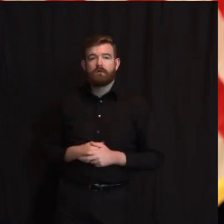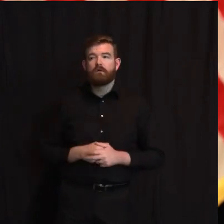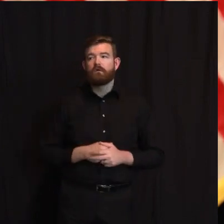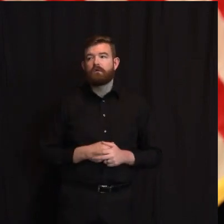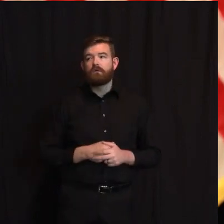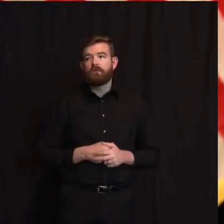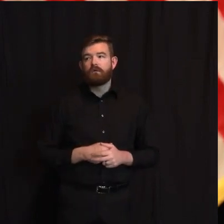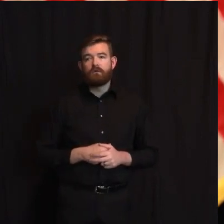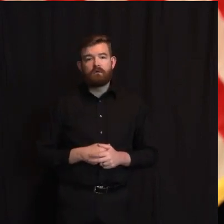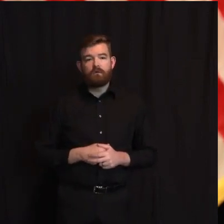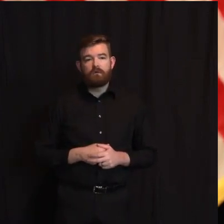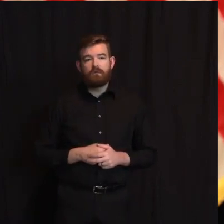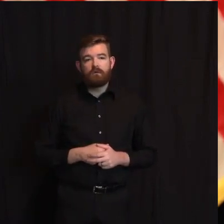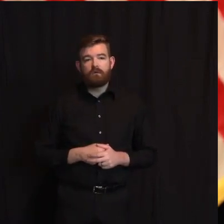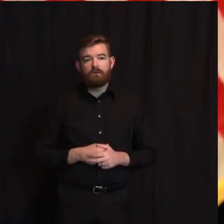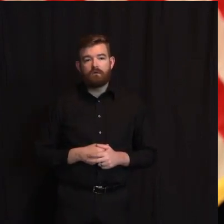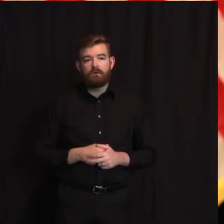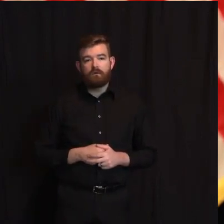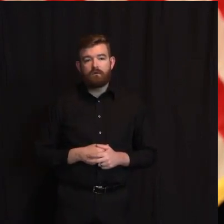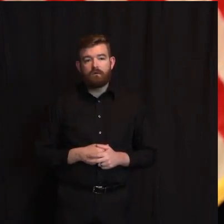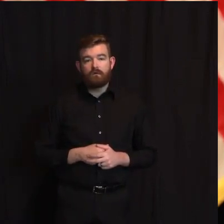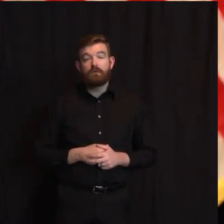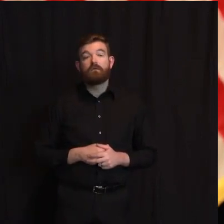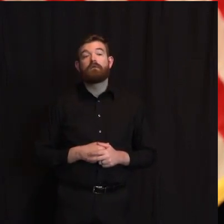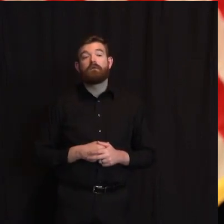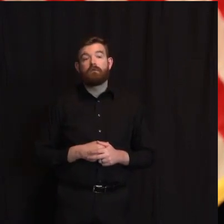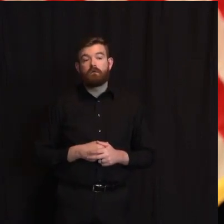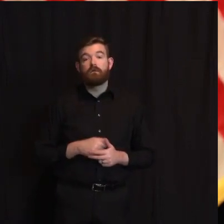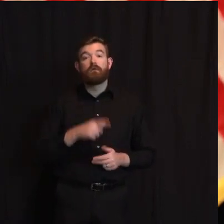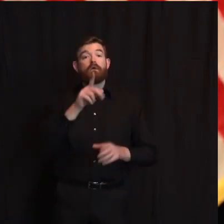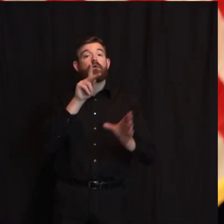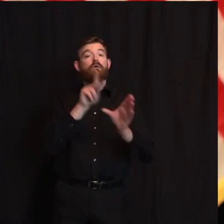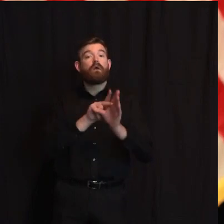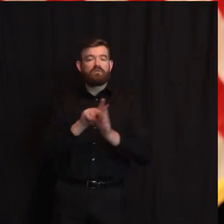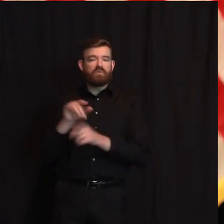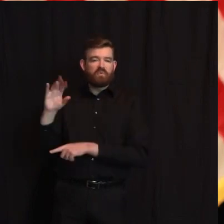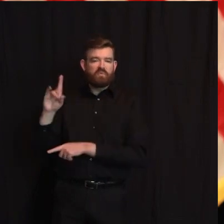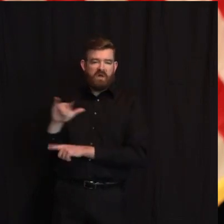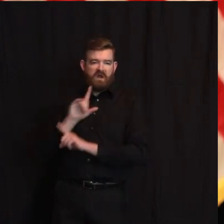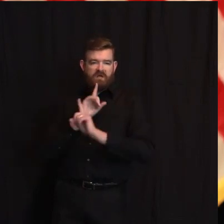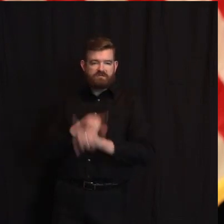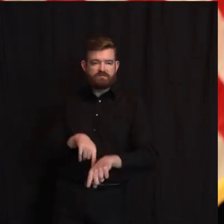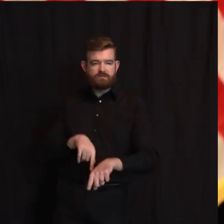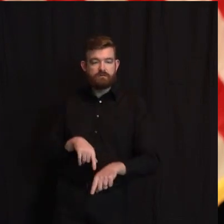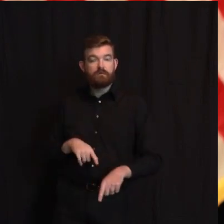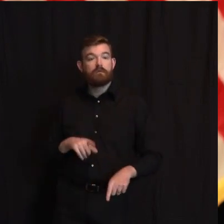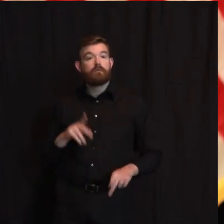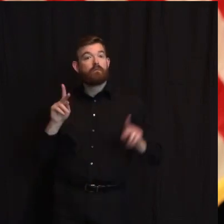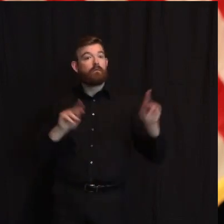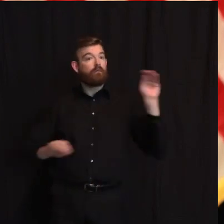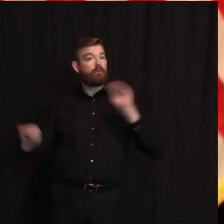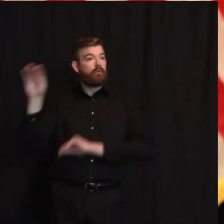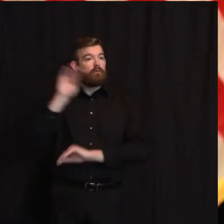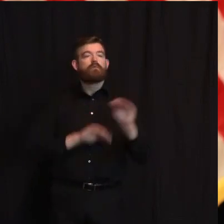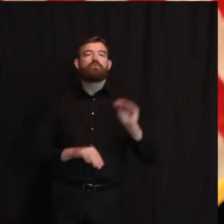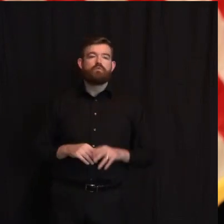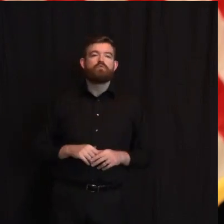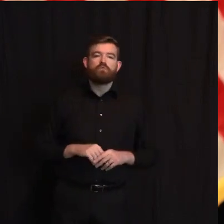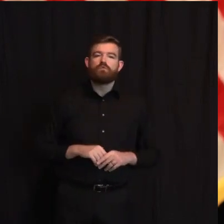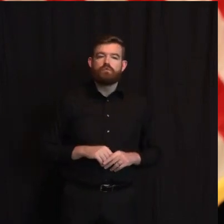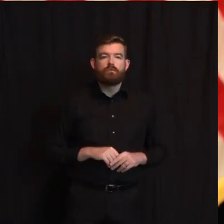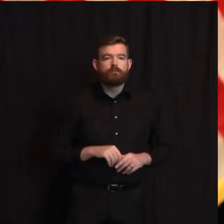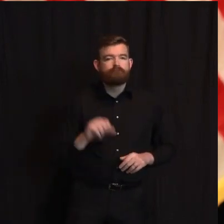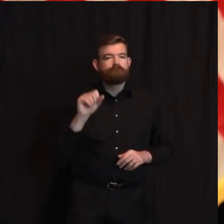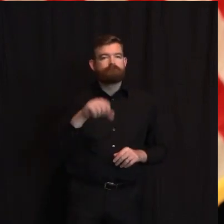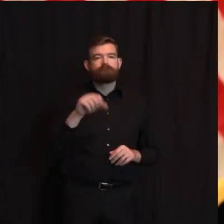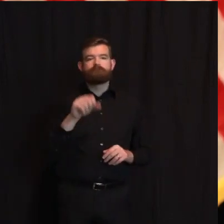this psychiatric hospital question to you, but I know moving people around is a mantra, including patients as well as staff.